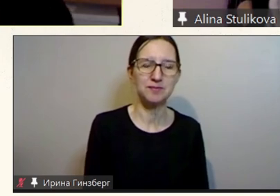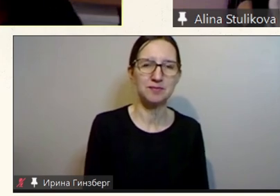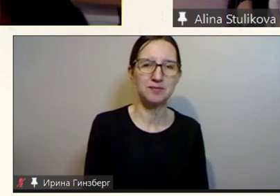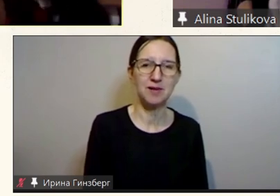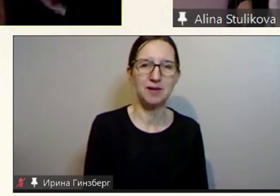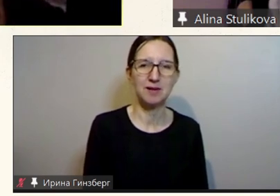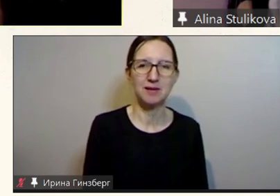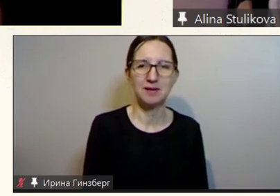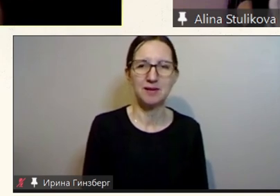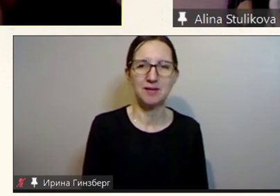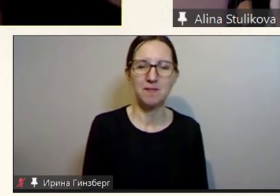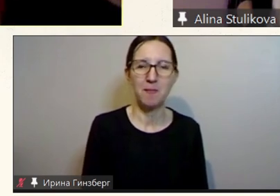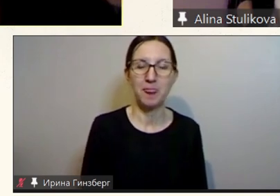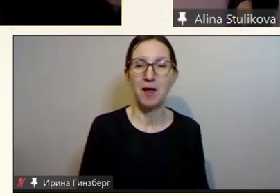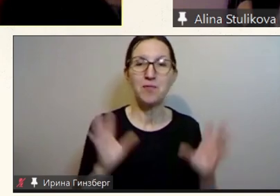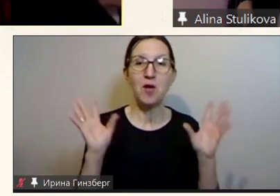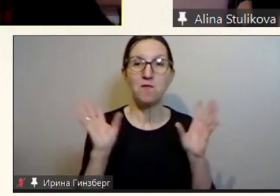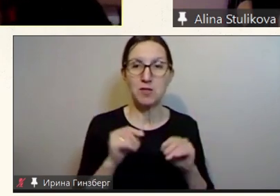So it starts off